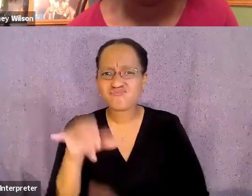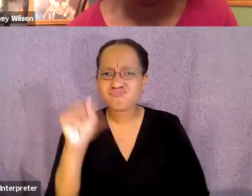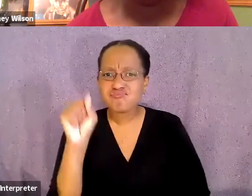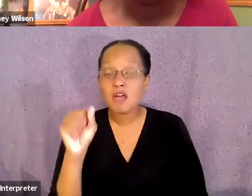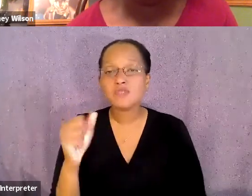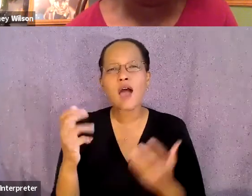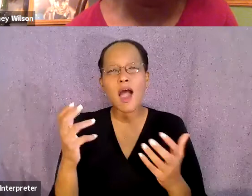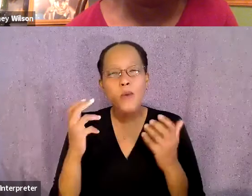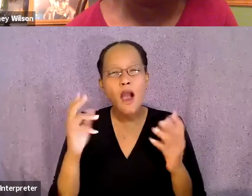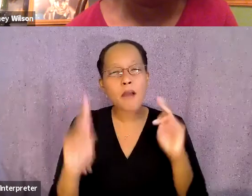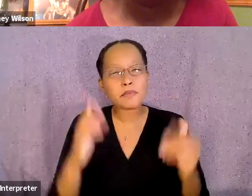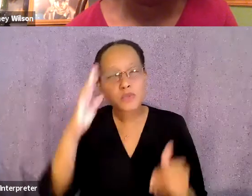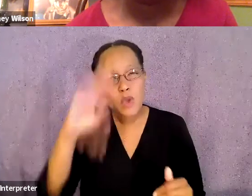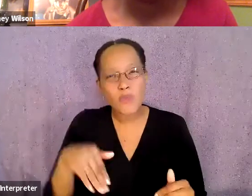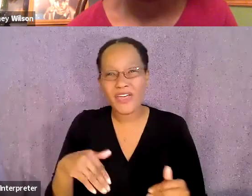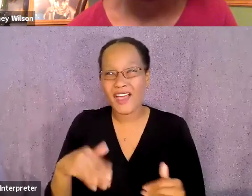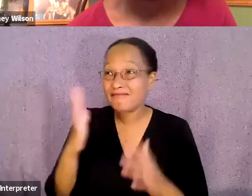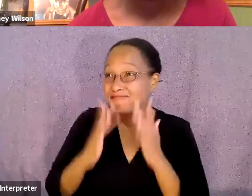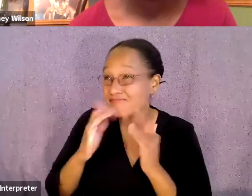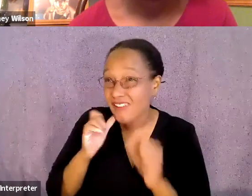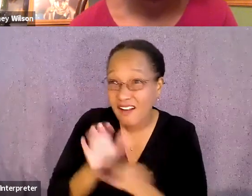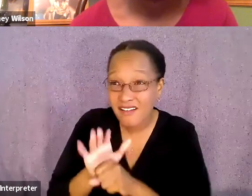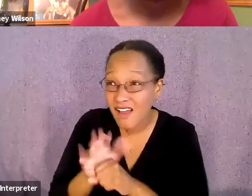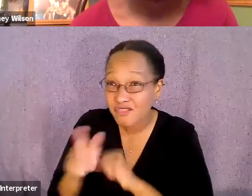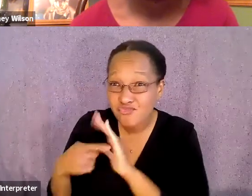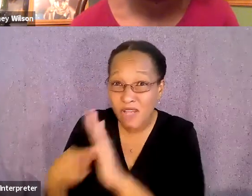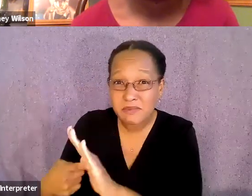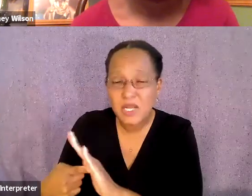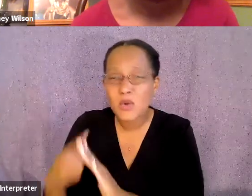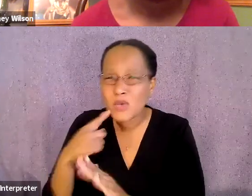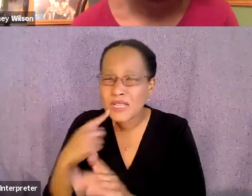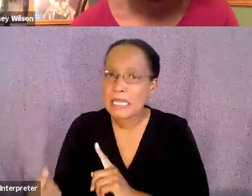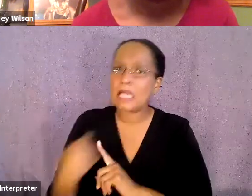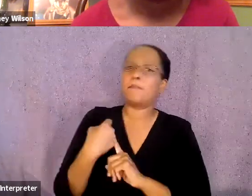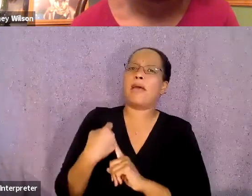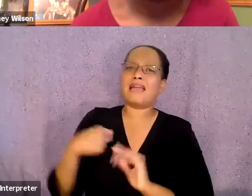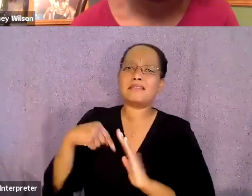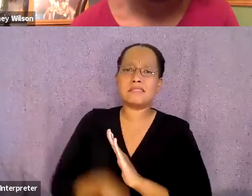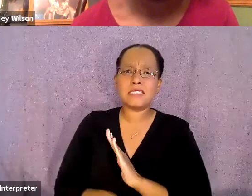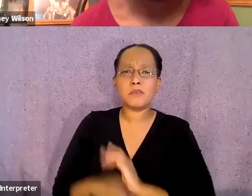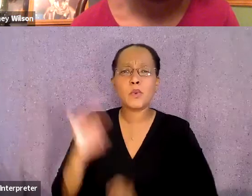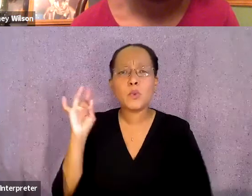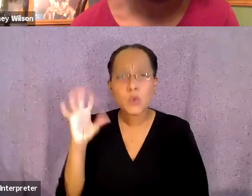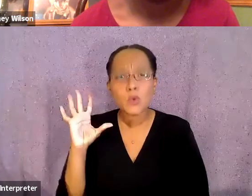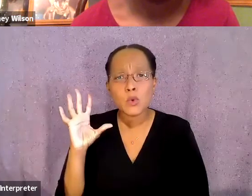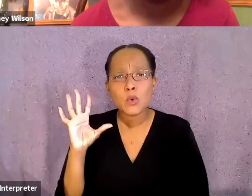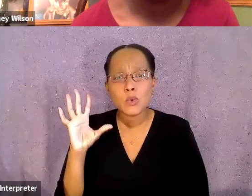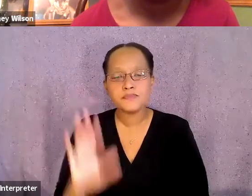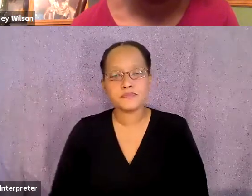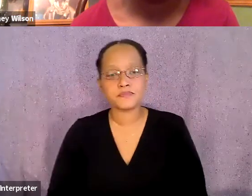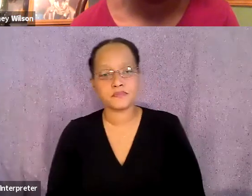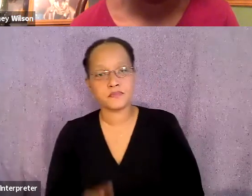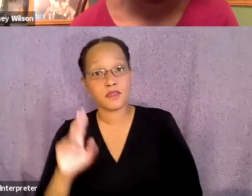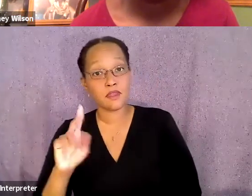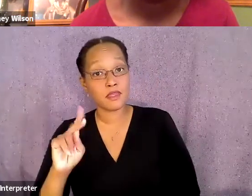lack of visibility runs deep for many of us. Absolutely. Yeah, I feel like people